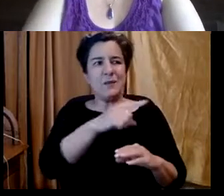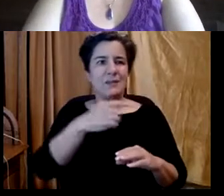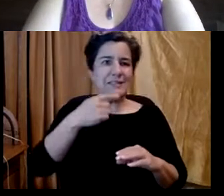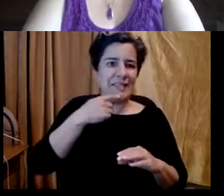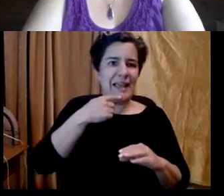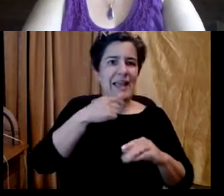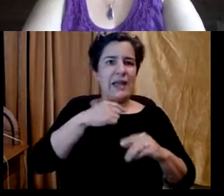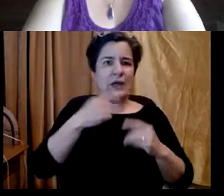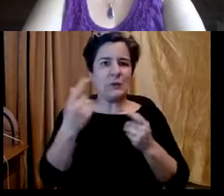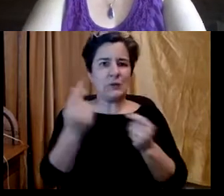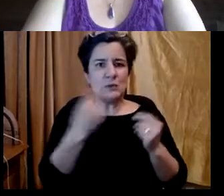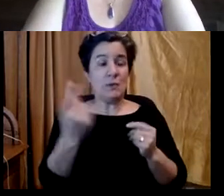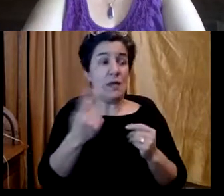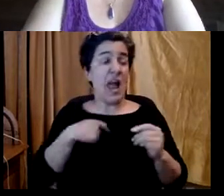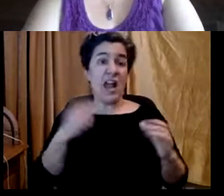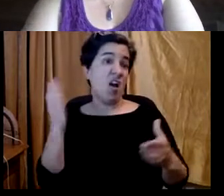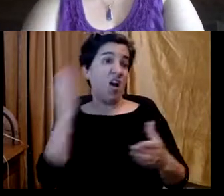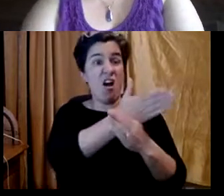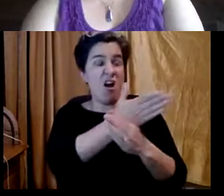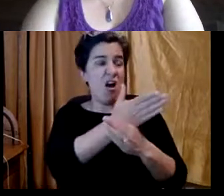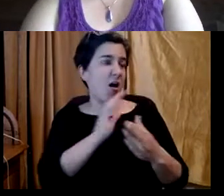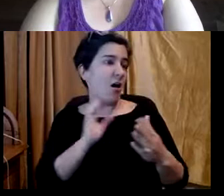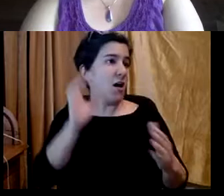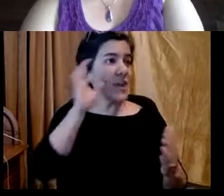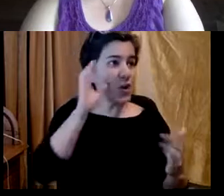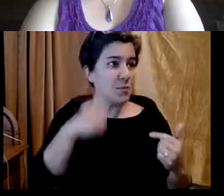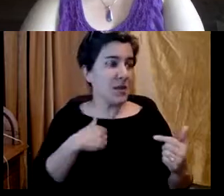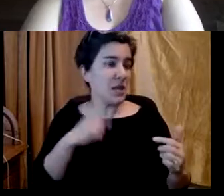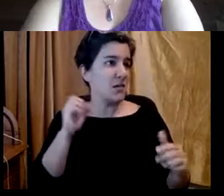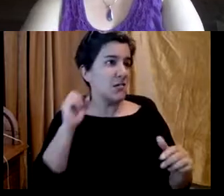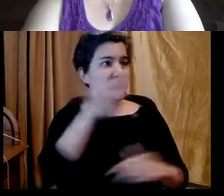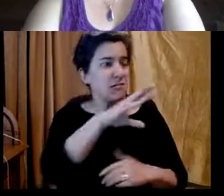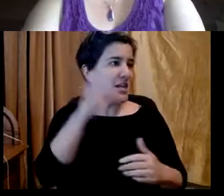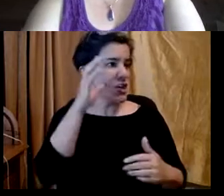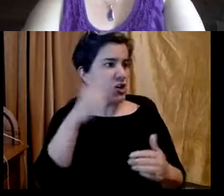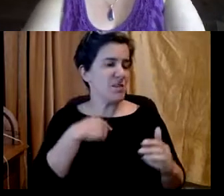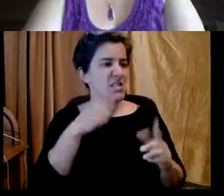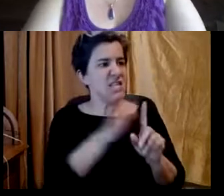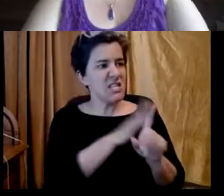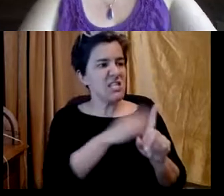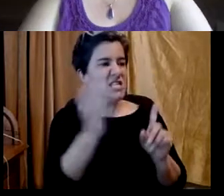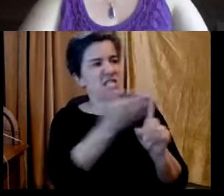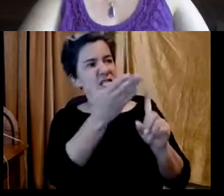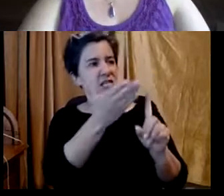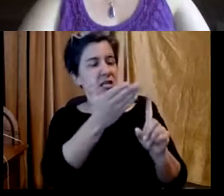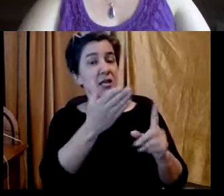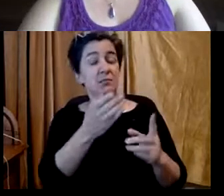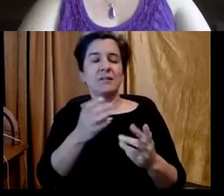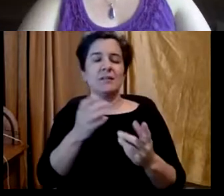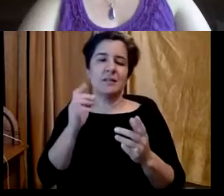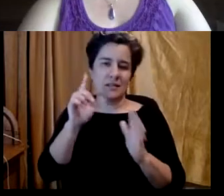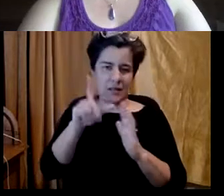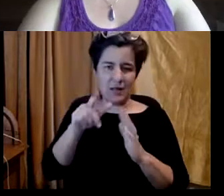I had to get in there. I had to be heard. And in therapy, I found out there is no rationalizing